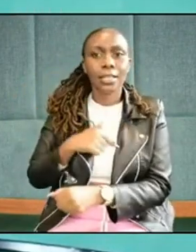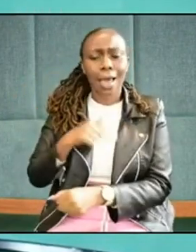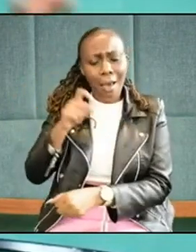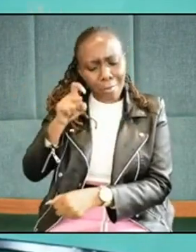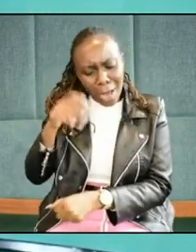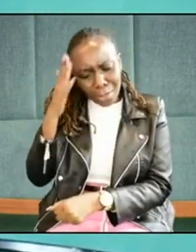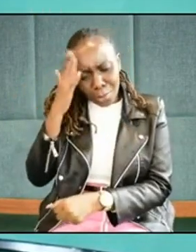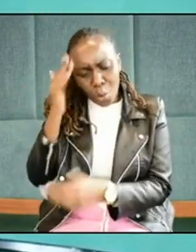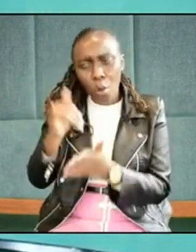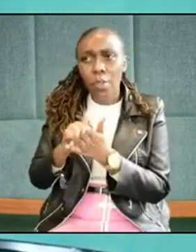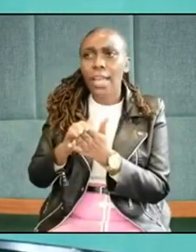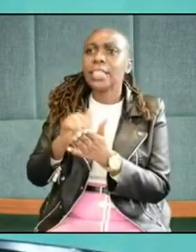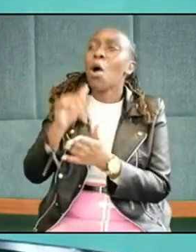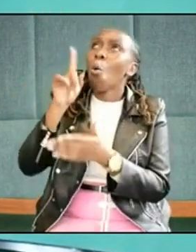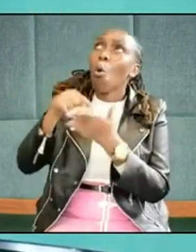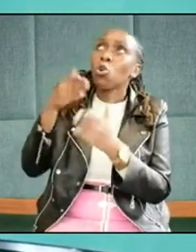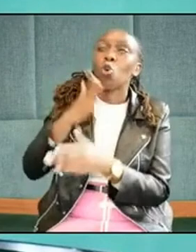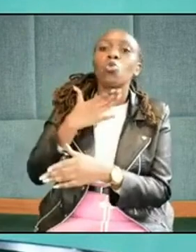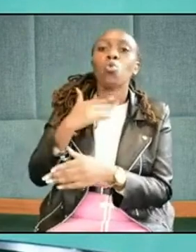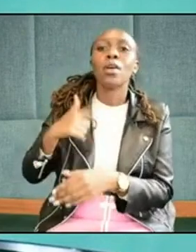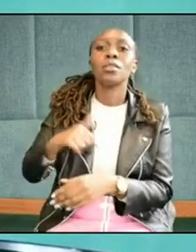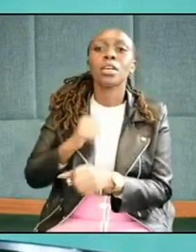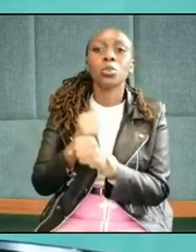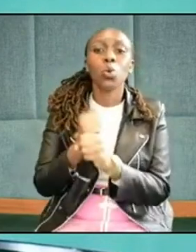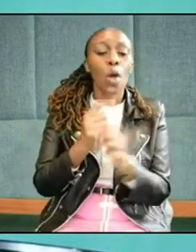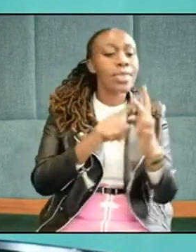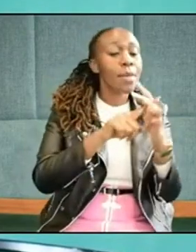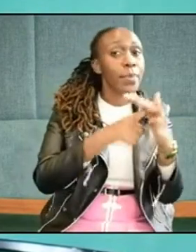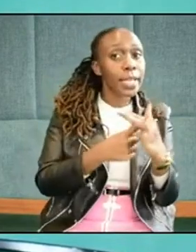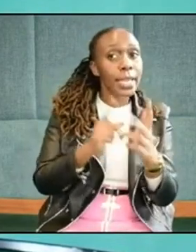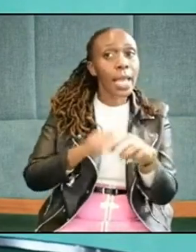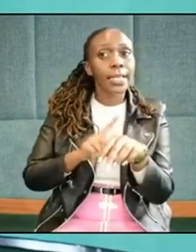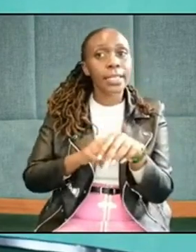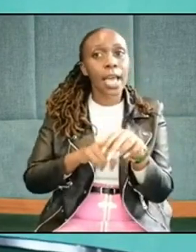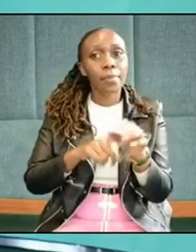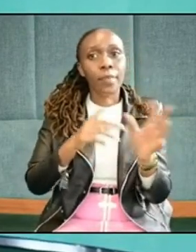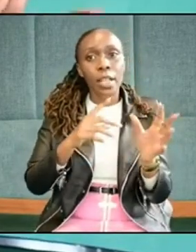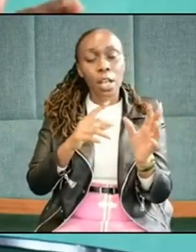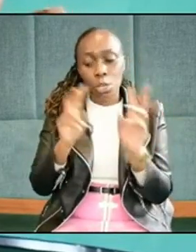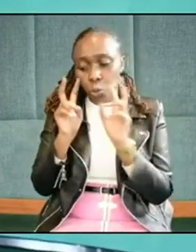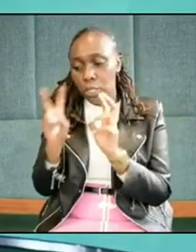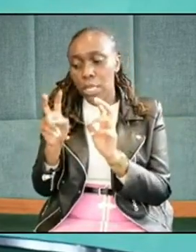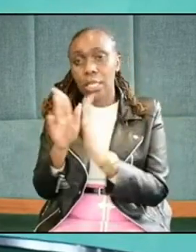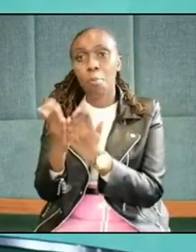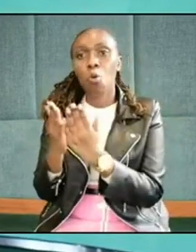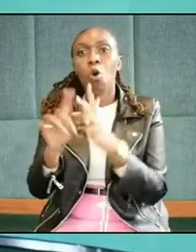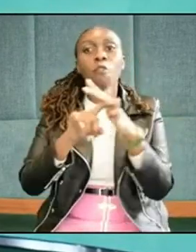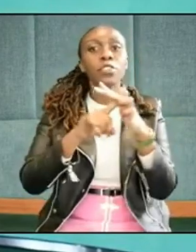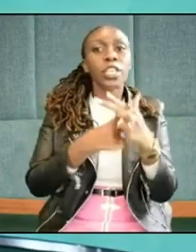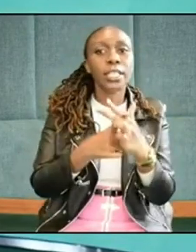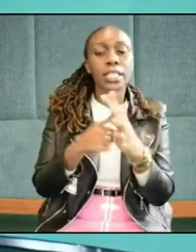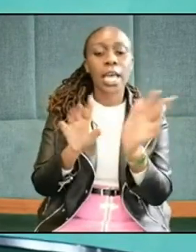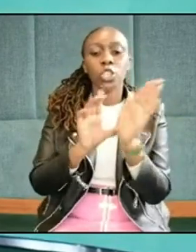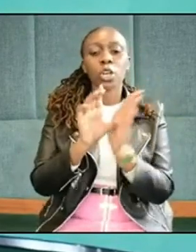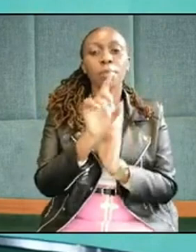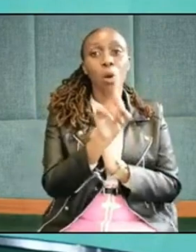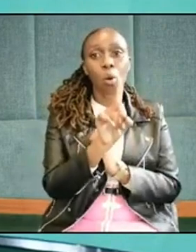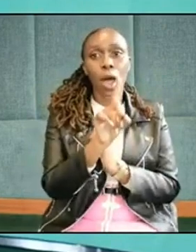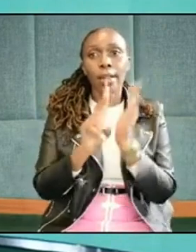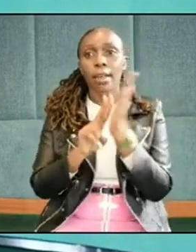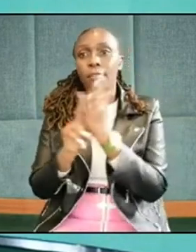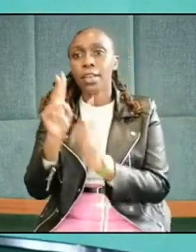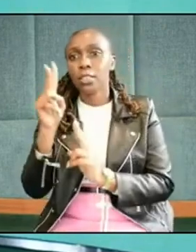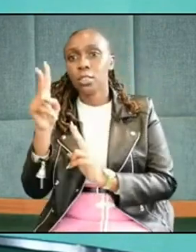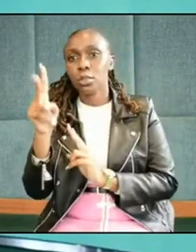know what he wants us to do. In the beginning, when you go to the book of Genesis, Genesis chapter 1,